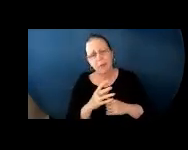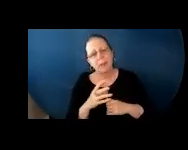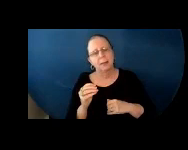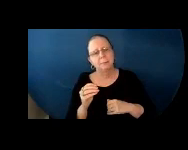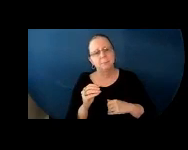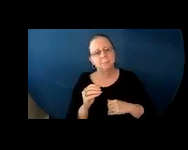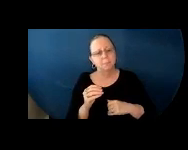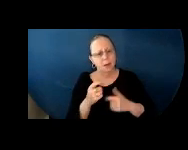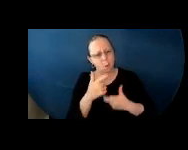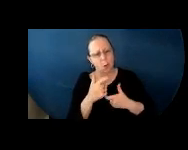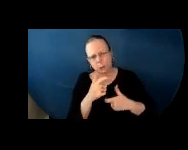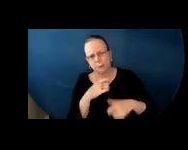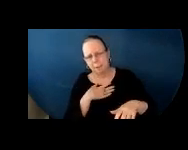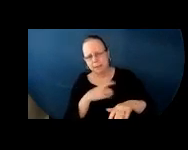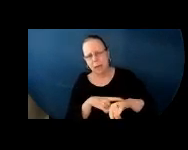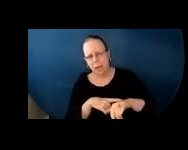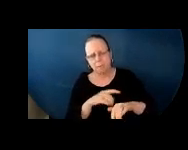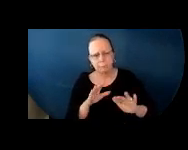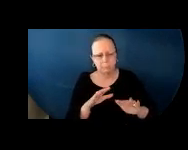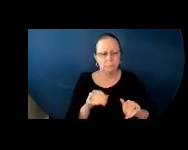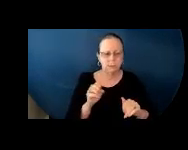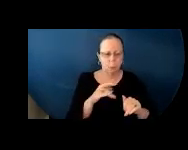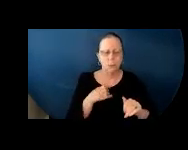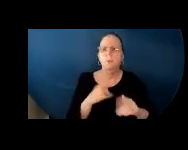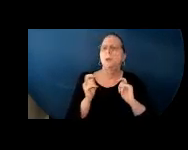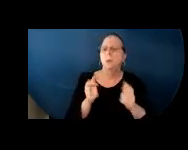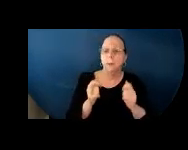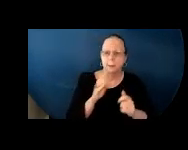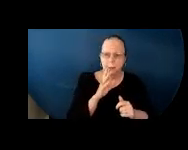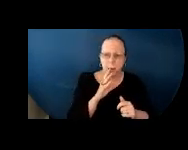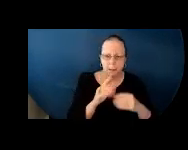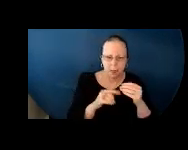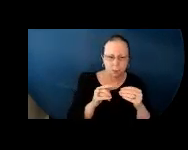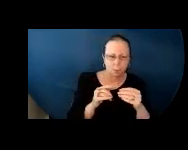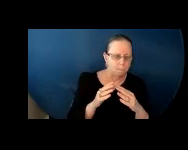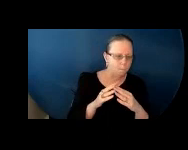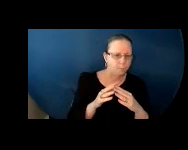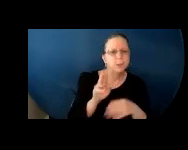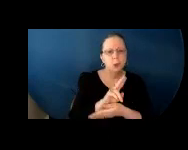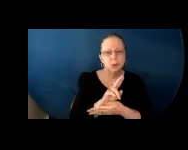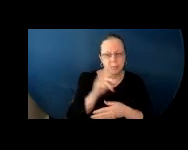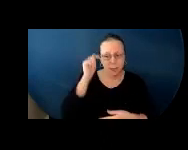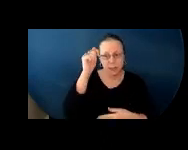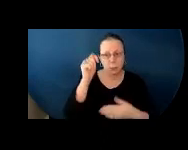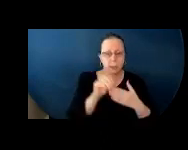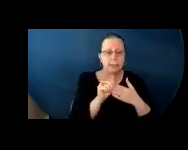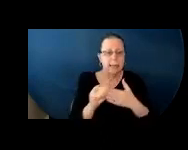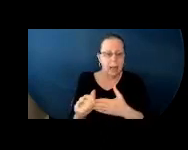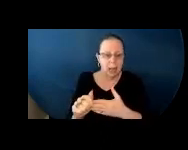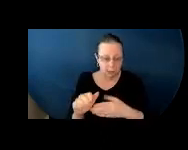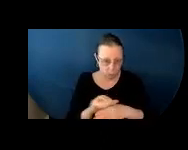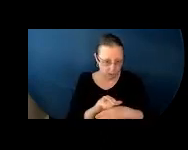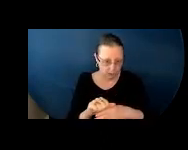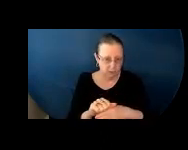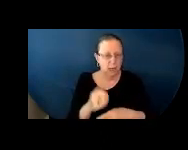I'm watching my time. So we're going to quickly talk about using theory to guide practice, and